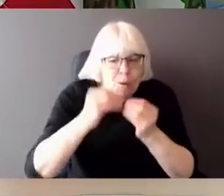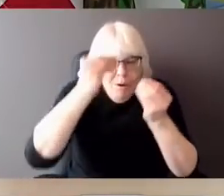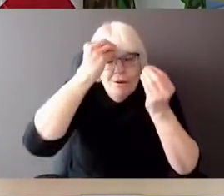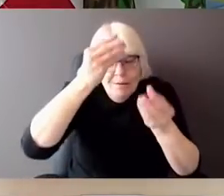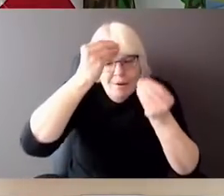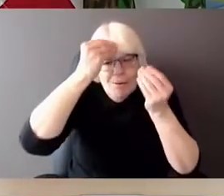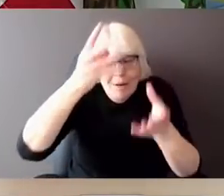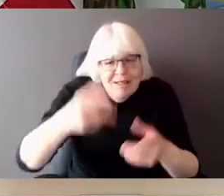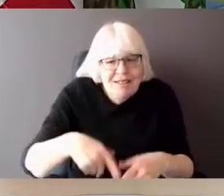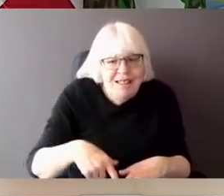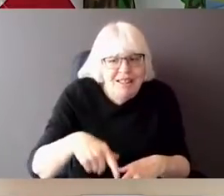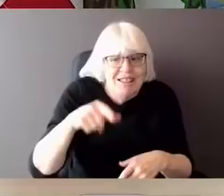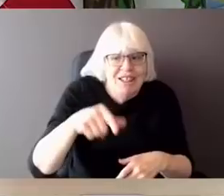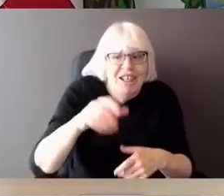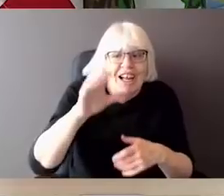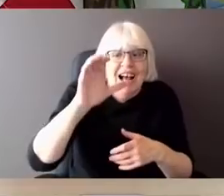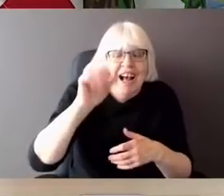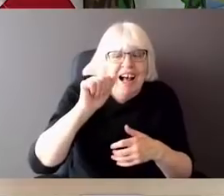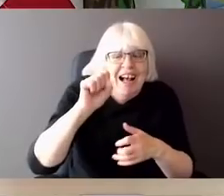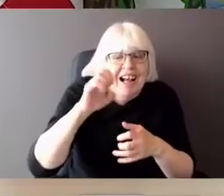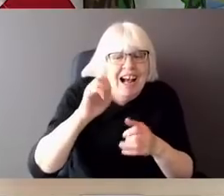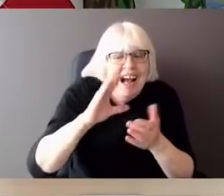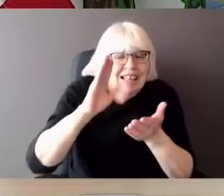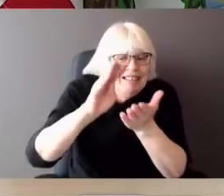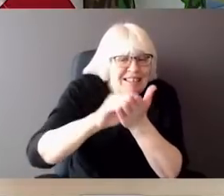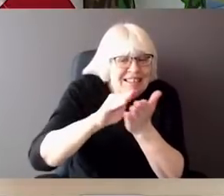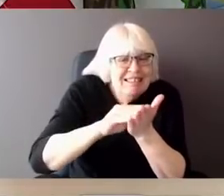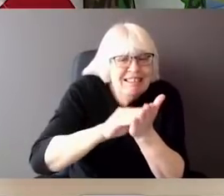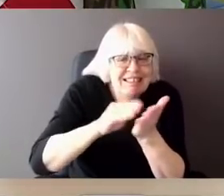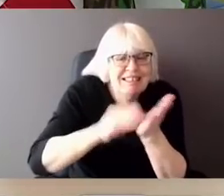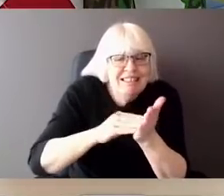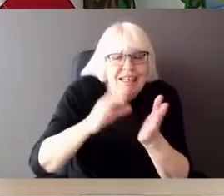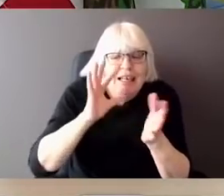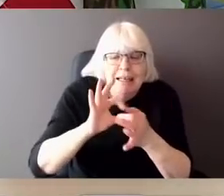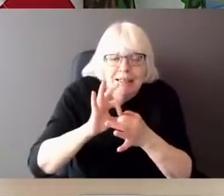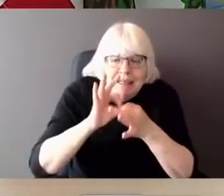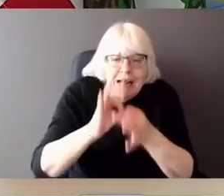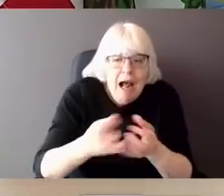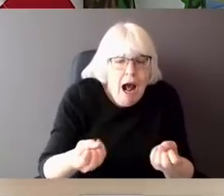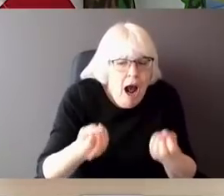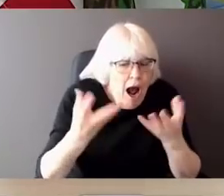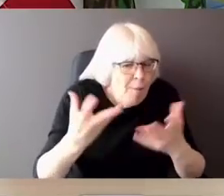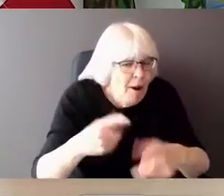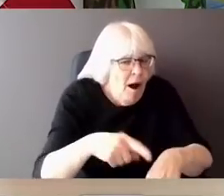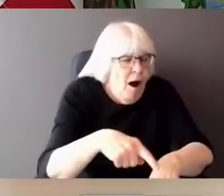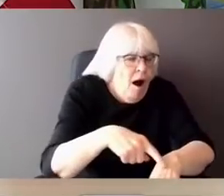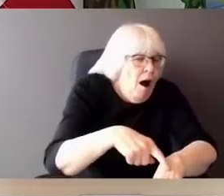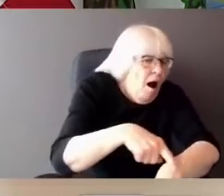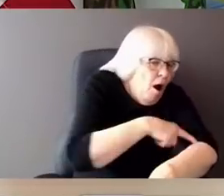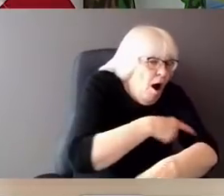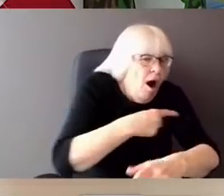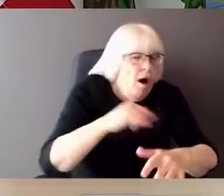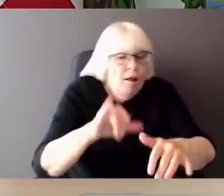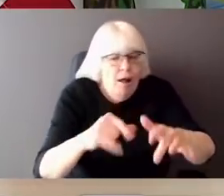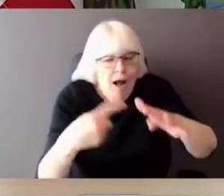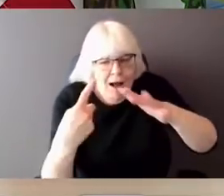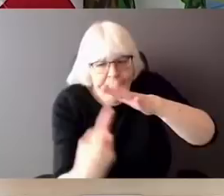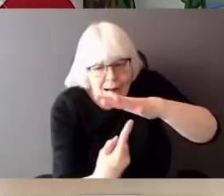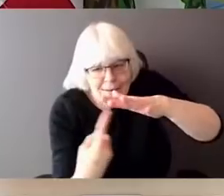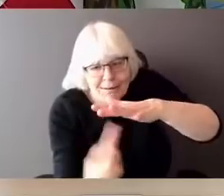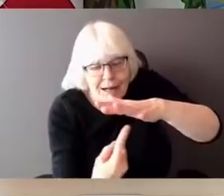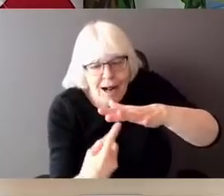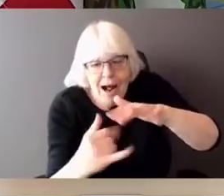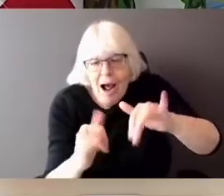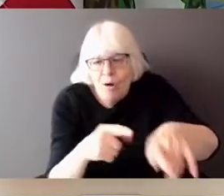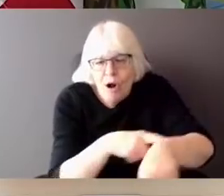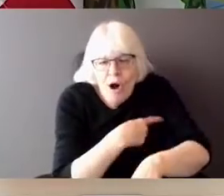that includes our isolation period. So for instance, one transition at some